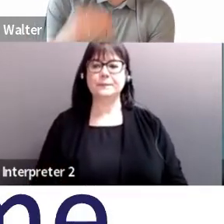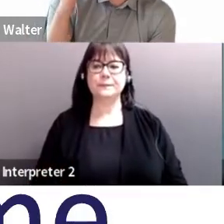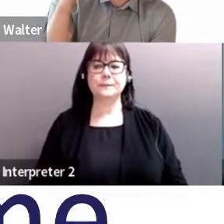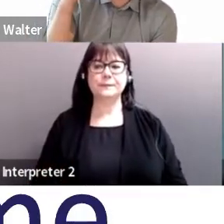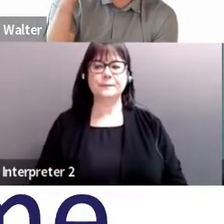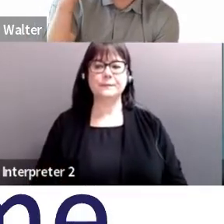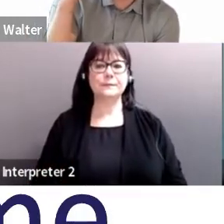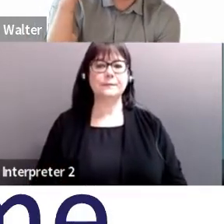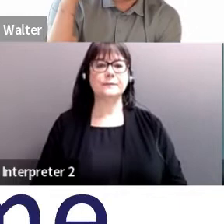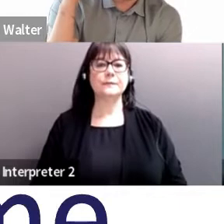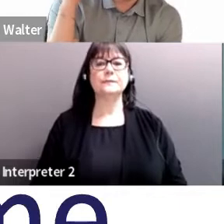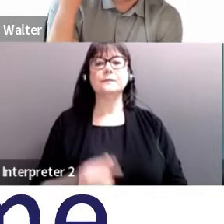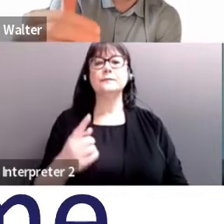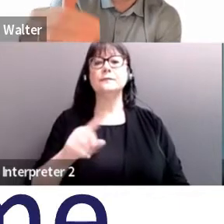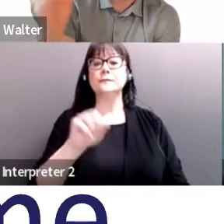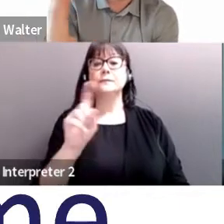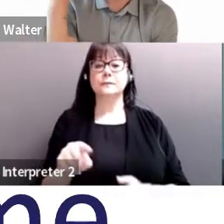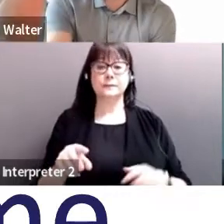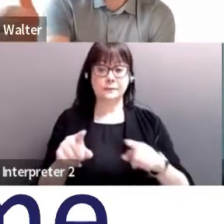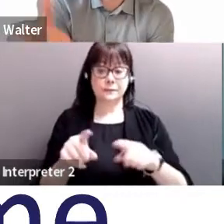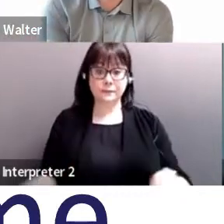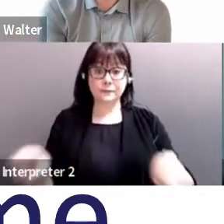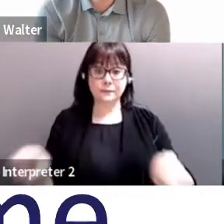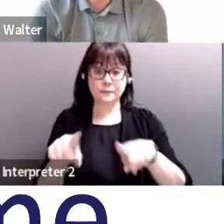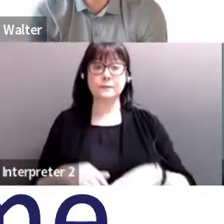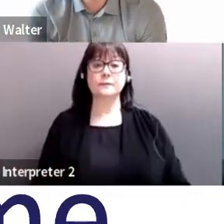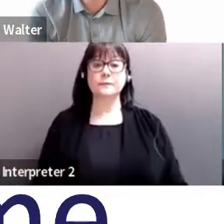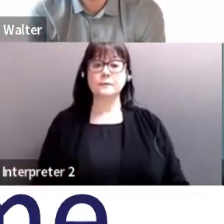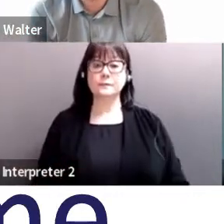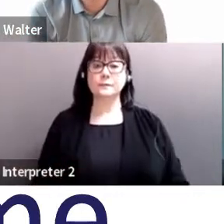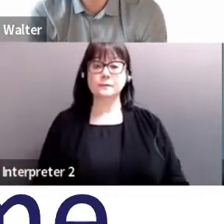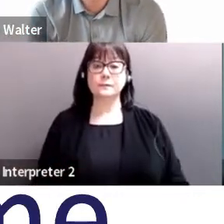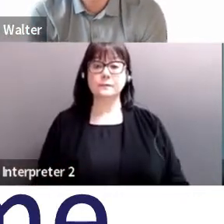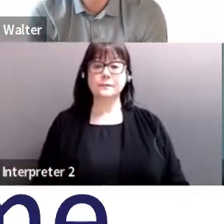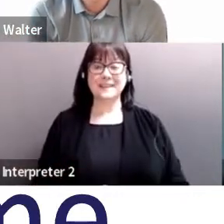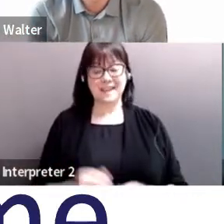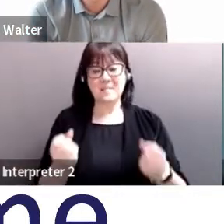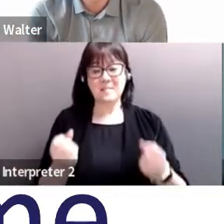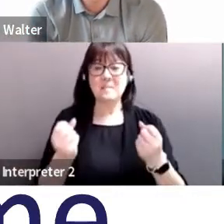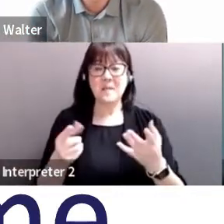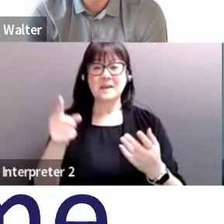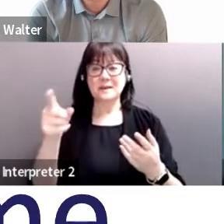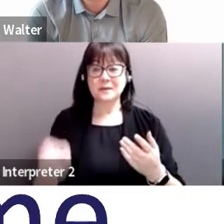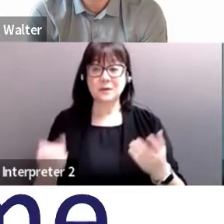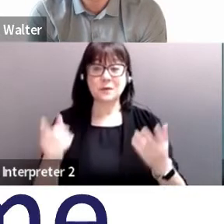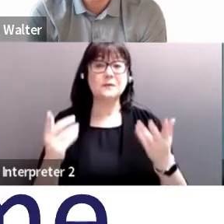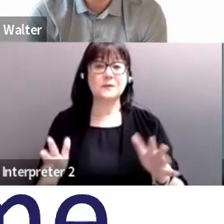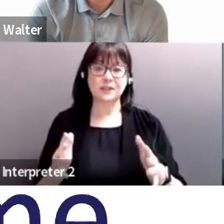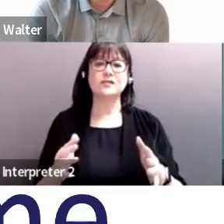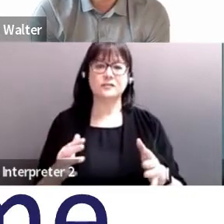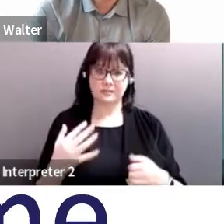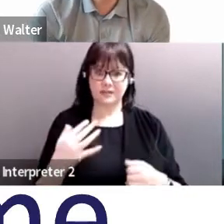Okay, so I want to pose this question back to the group. I know that we have a ton of individuals who have secured grants before, which is